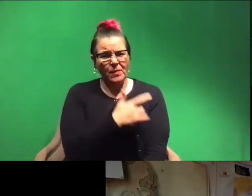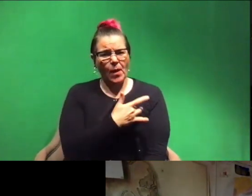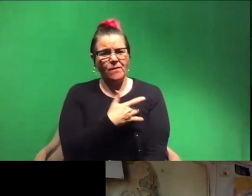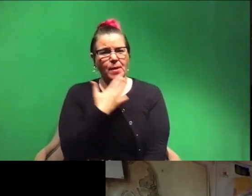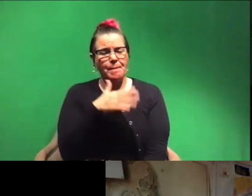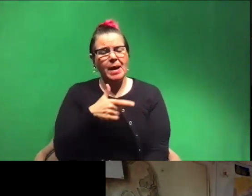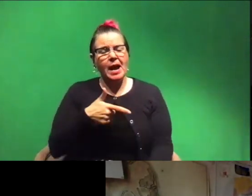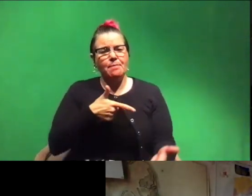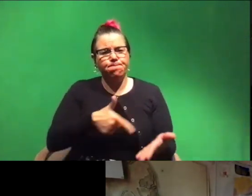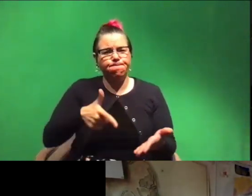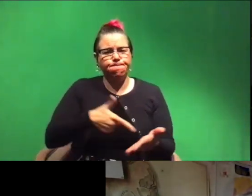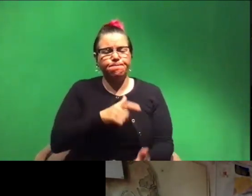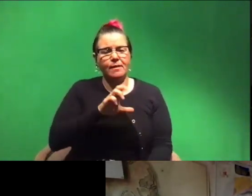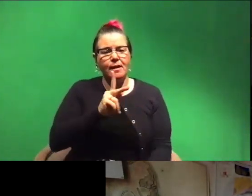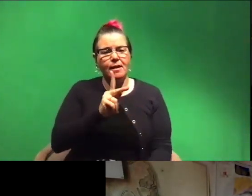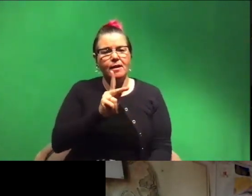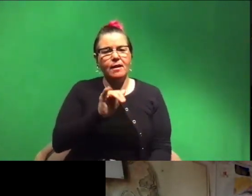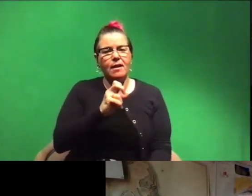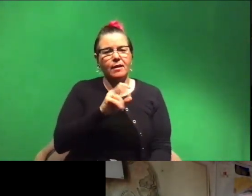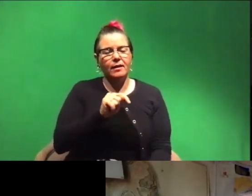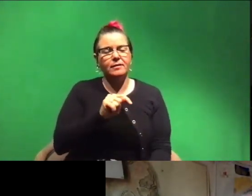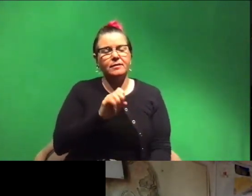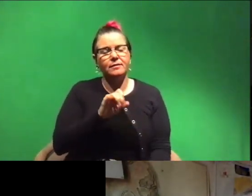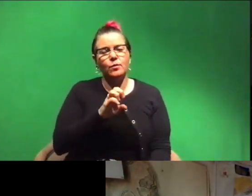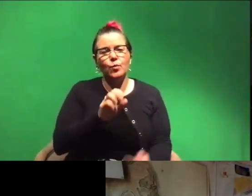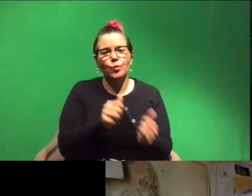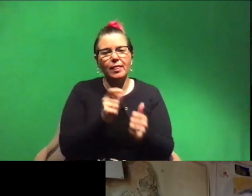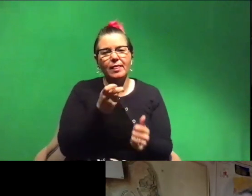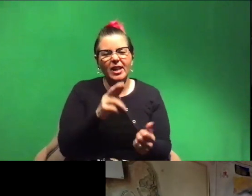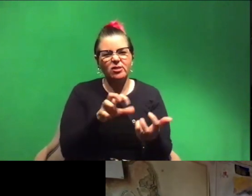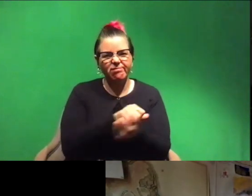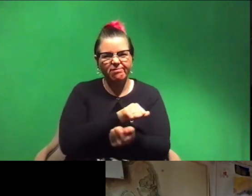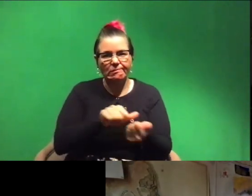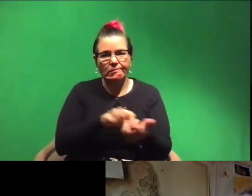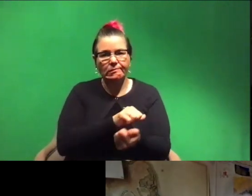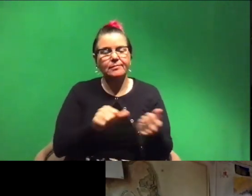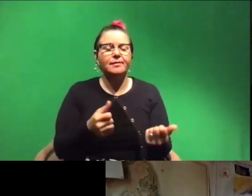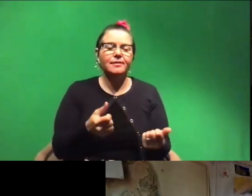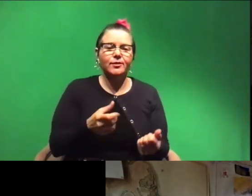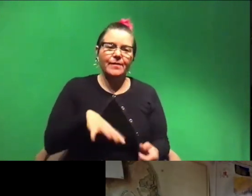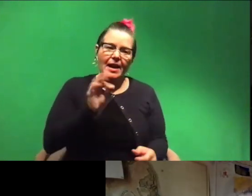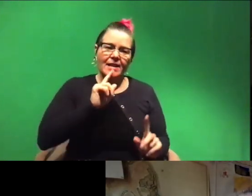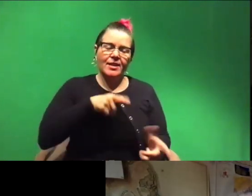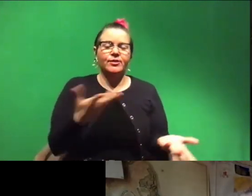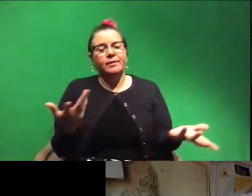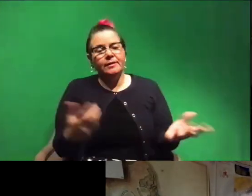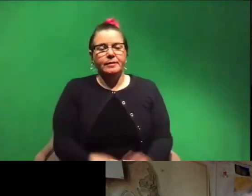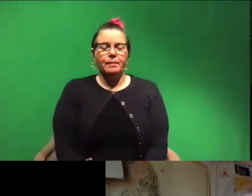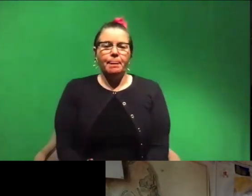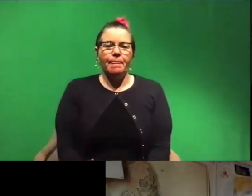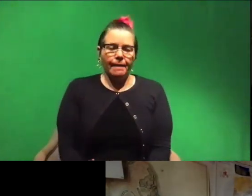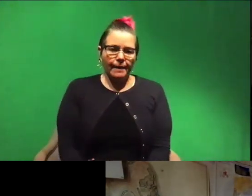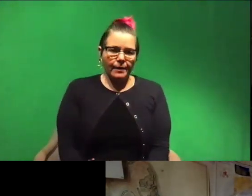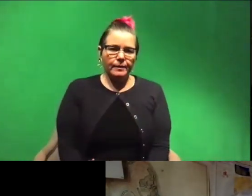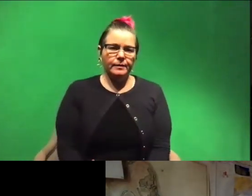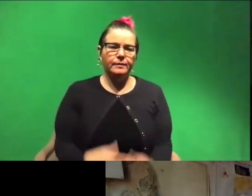lasering a kyanite mineral. That seems like a pretty destructive way to get an answer. I hope